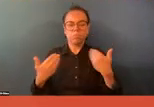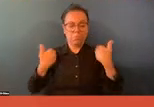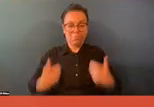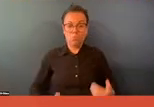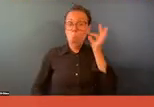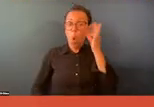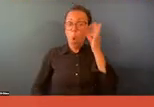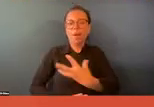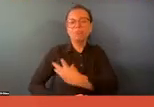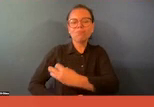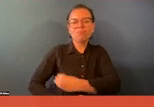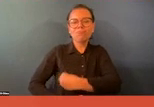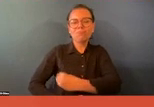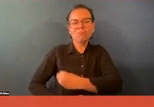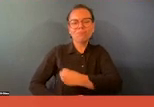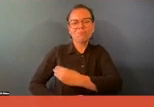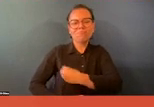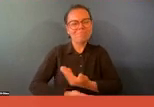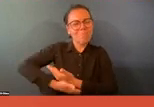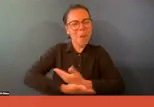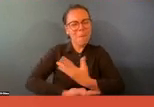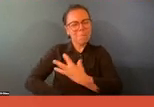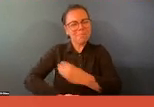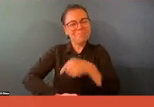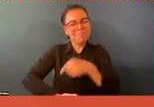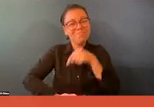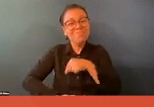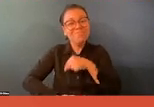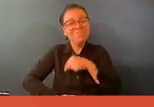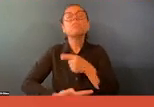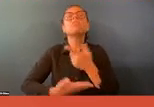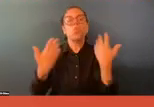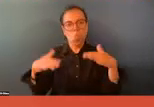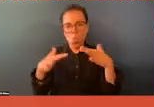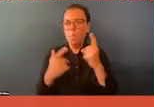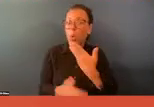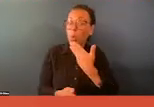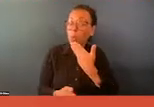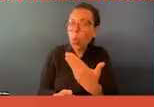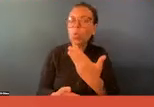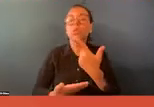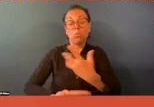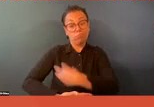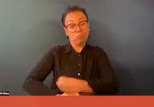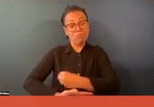campaign to support exclusive breastfeeding beyond 40 days. Helps